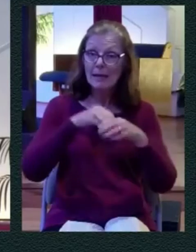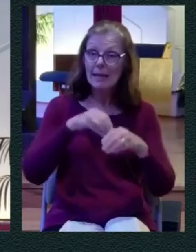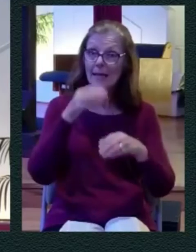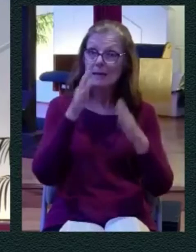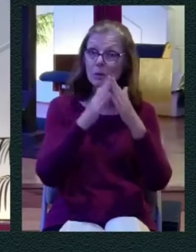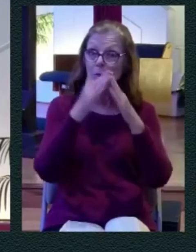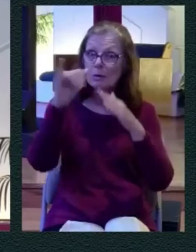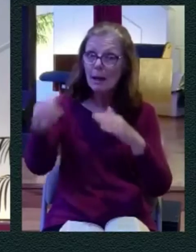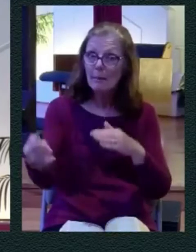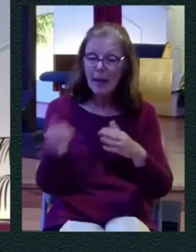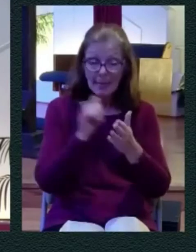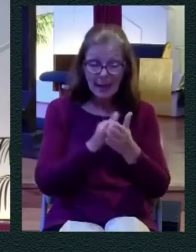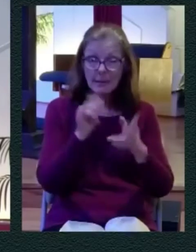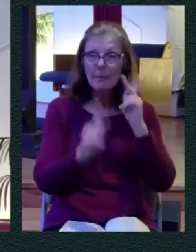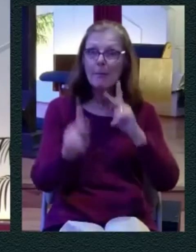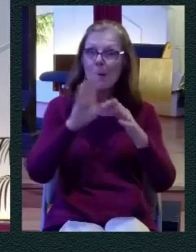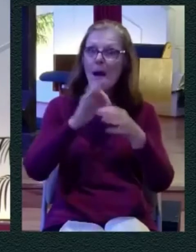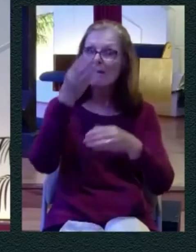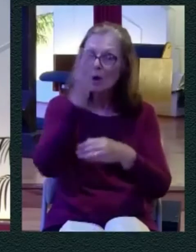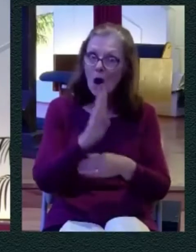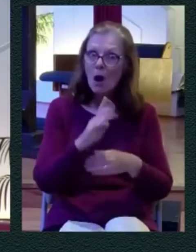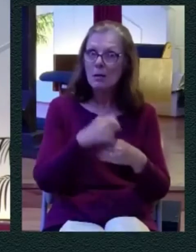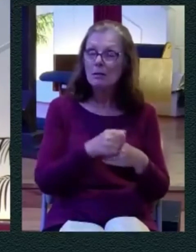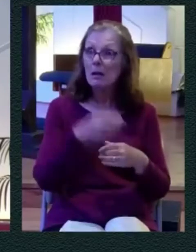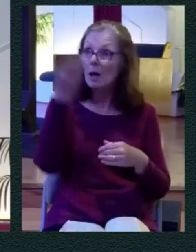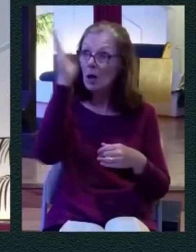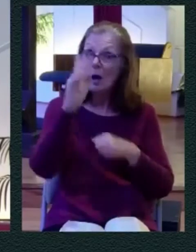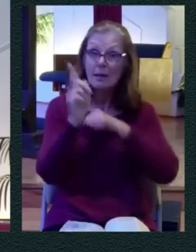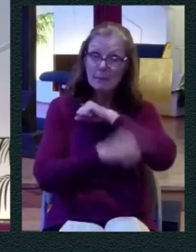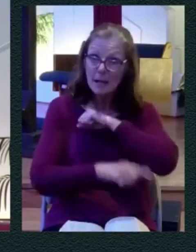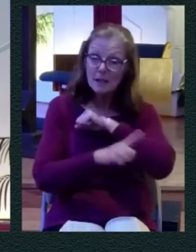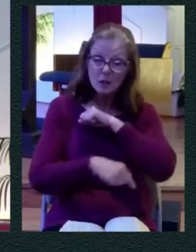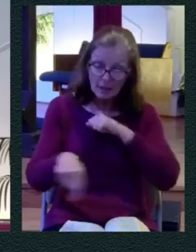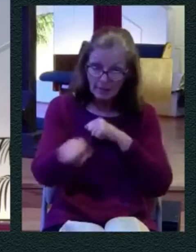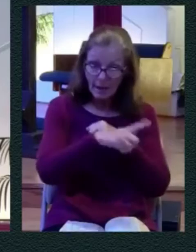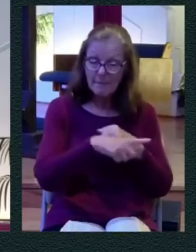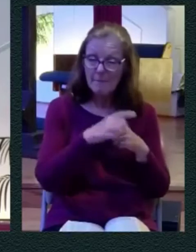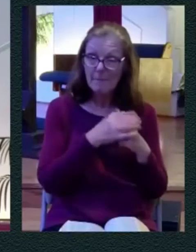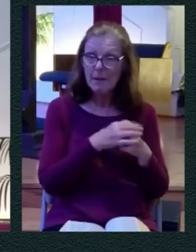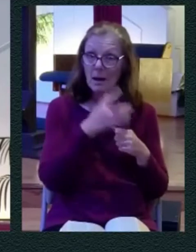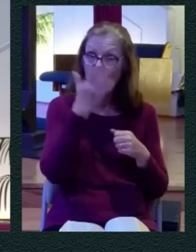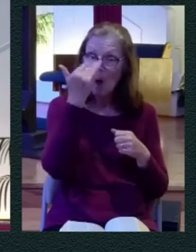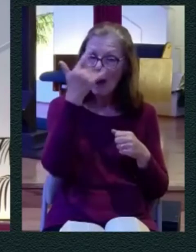God being chastened, experiencing the opposition of God.